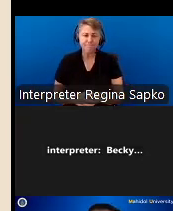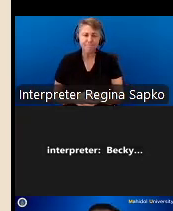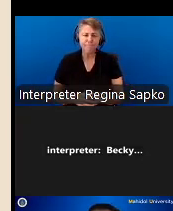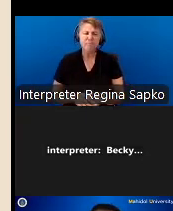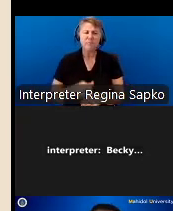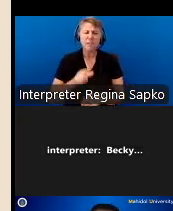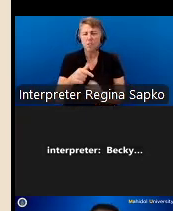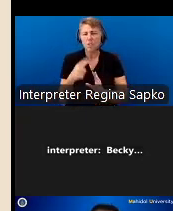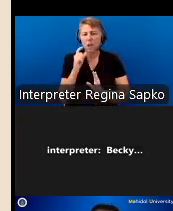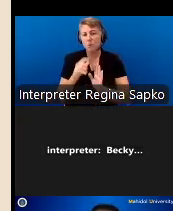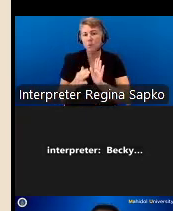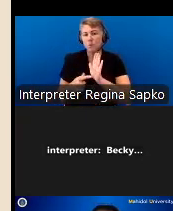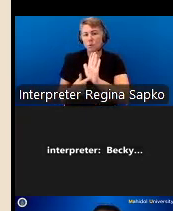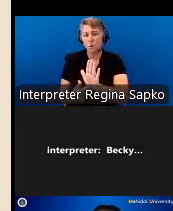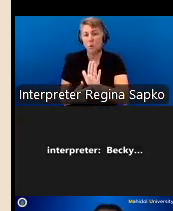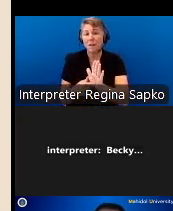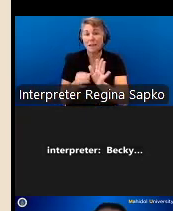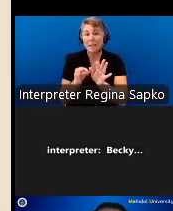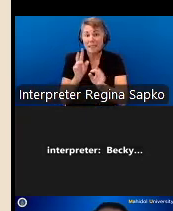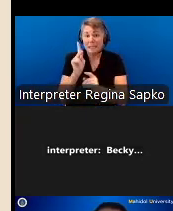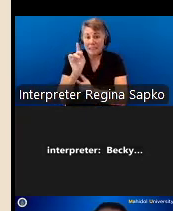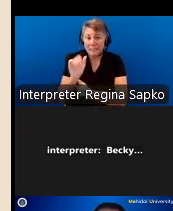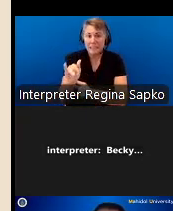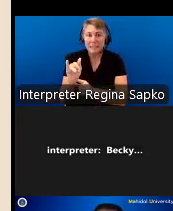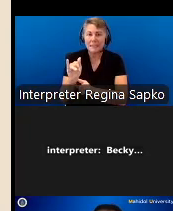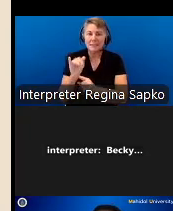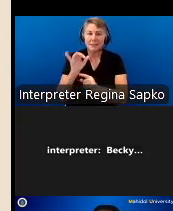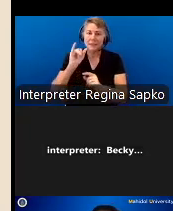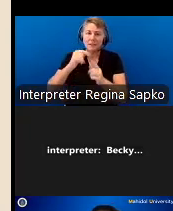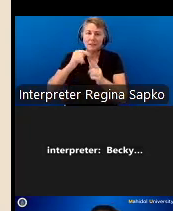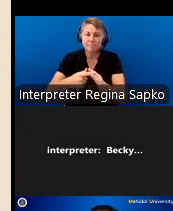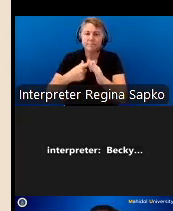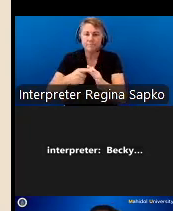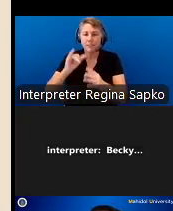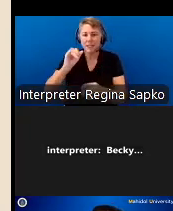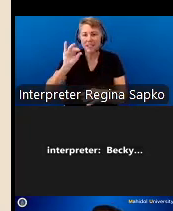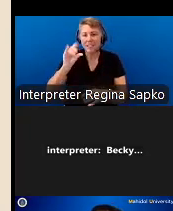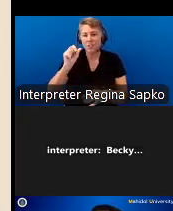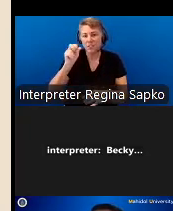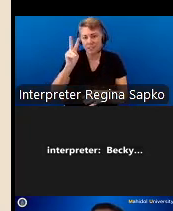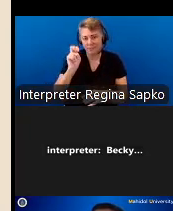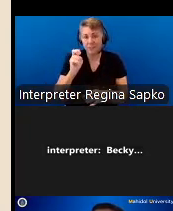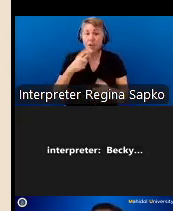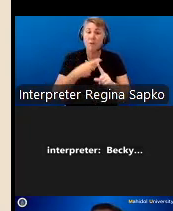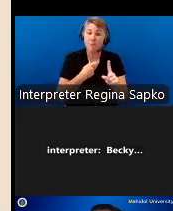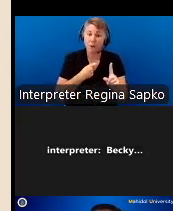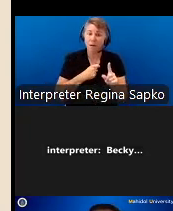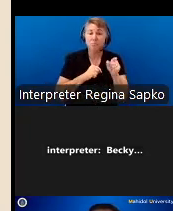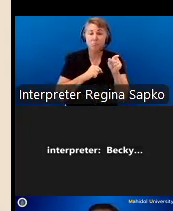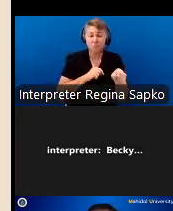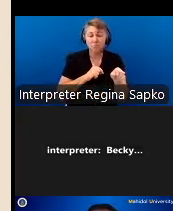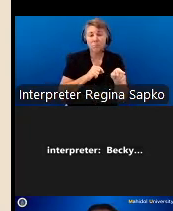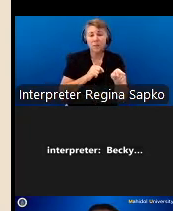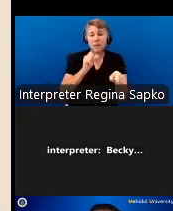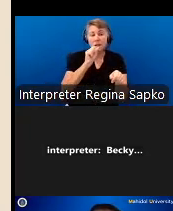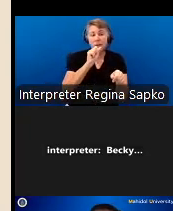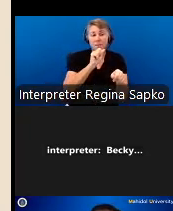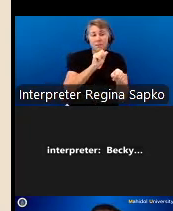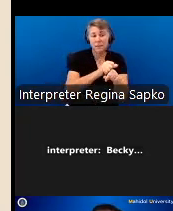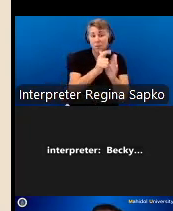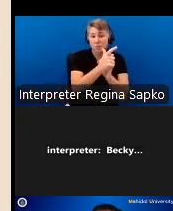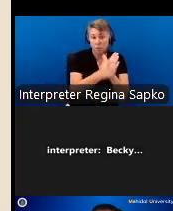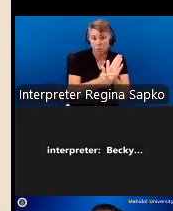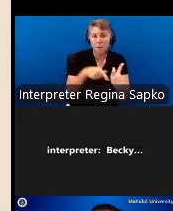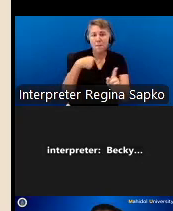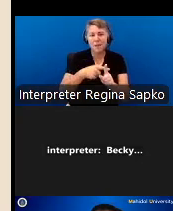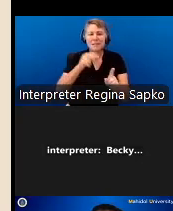initiative include about the Person with Disability Act and some of NGO or non-profit organization. That's